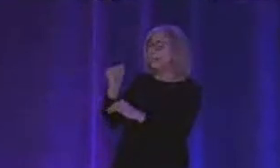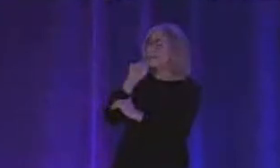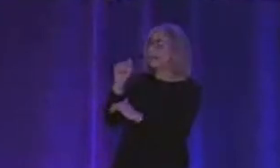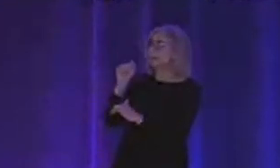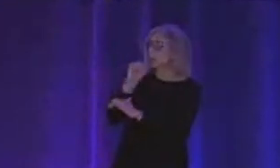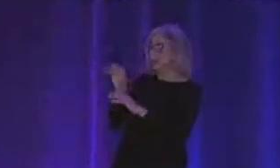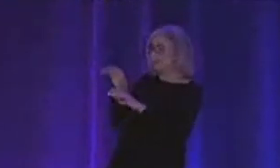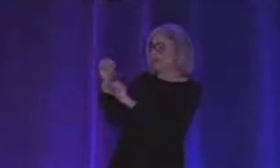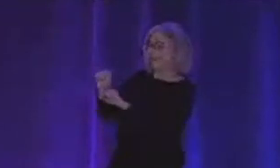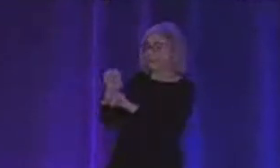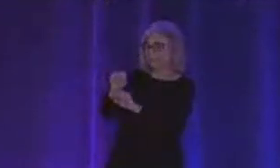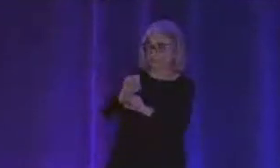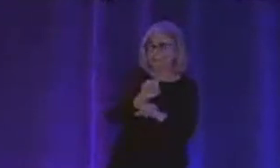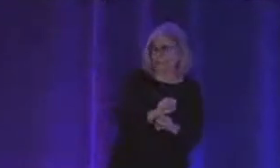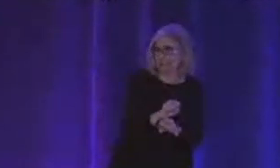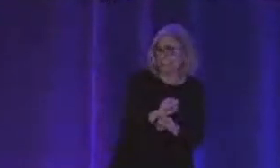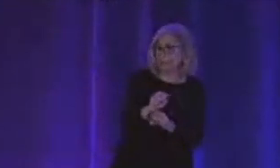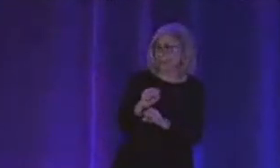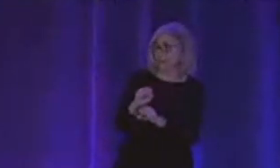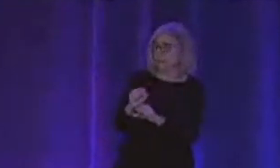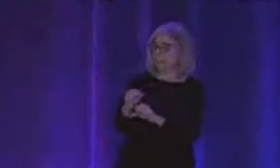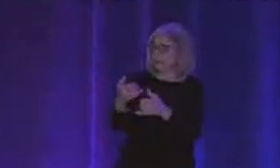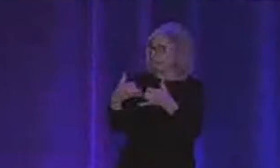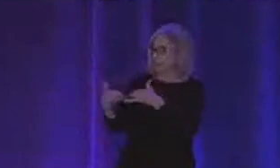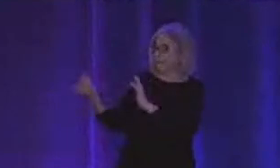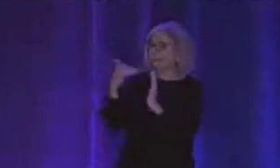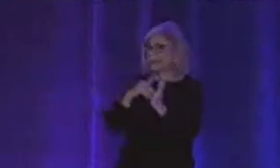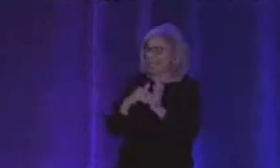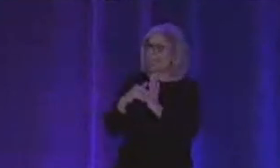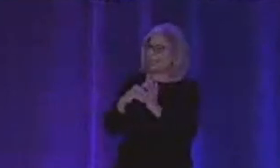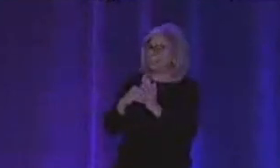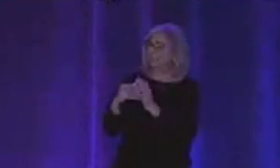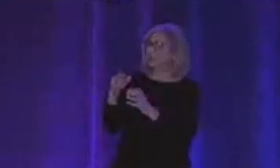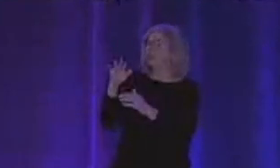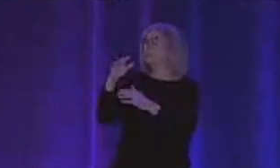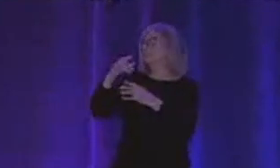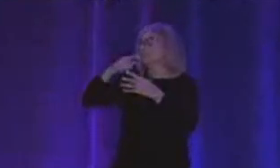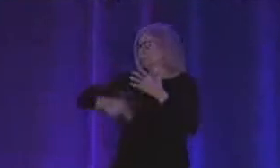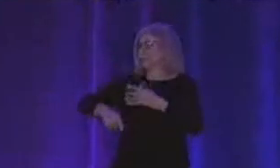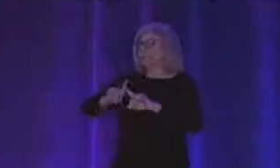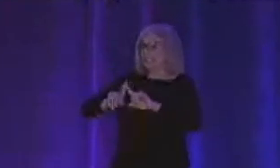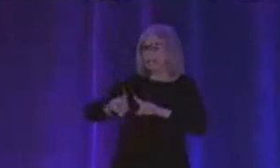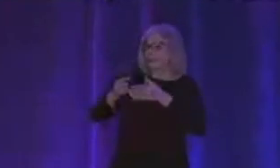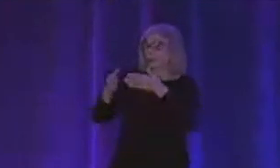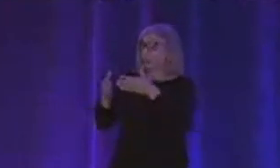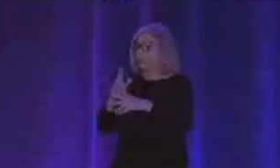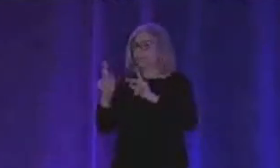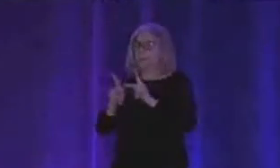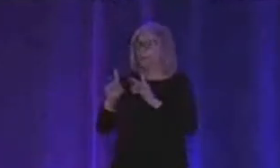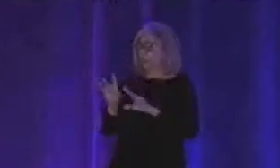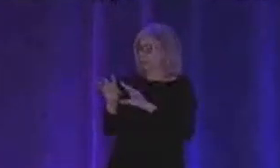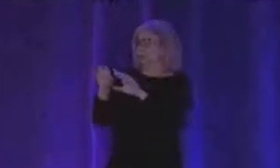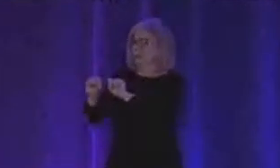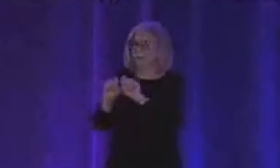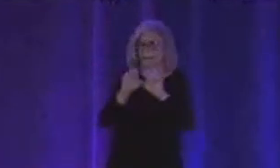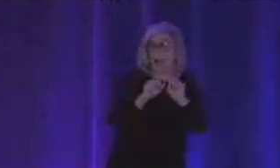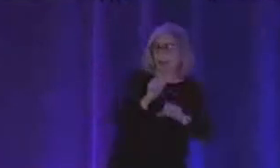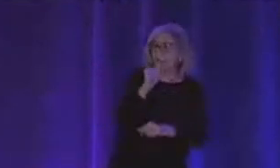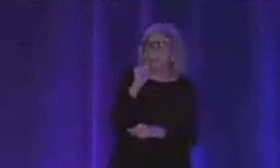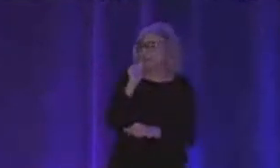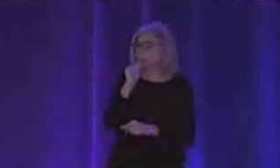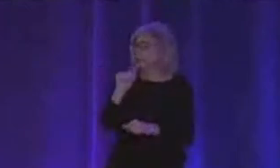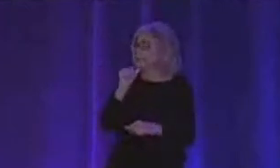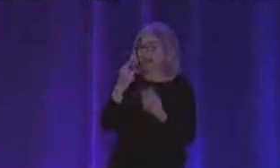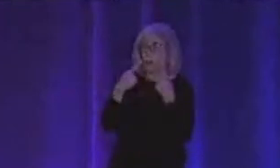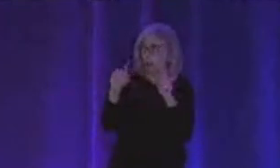attacks, dictionary attacks, replay attacks, brute force. We can go on and on and on with the ways that people try to attack passwords, but they will not